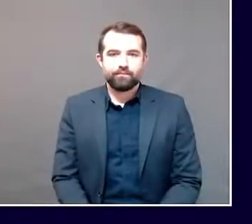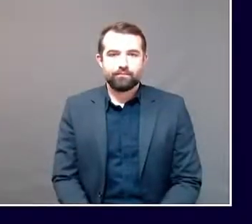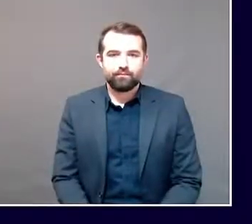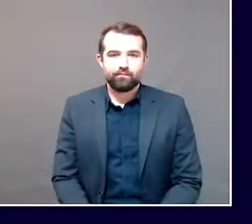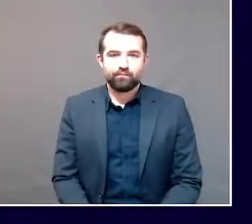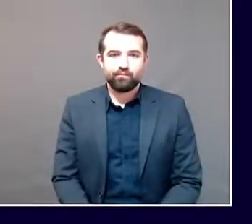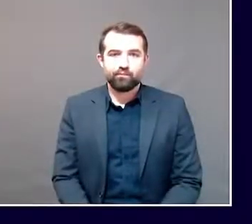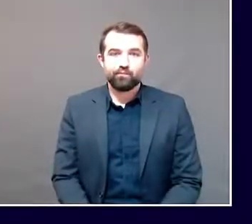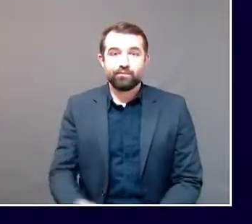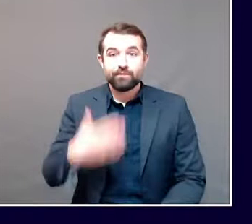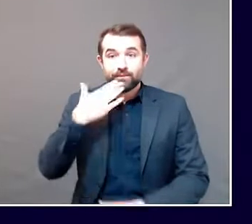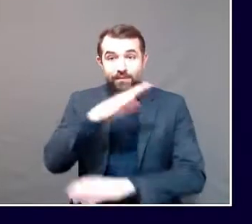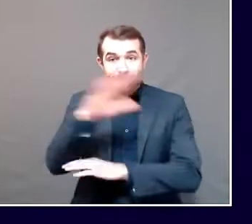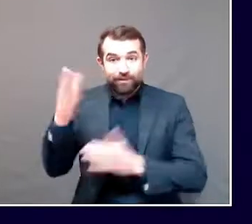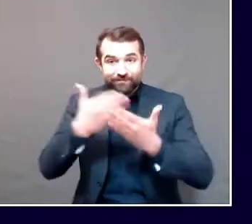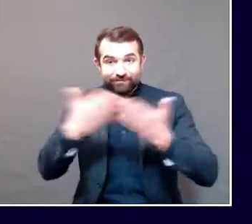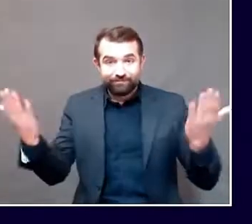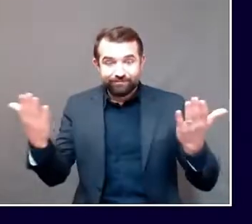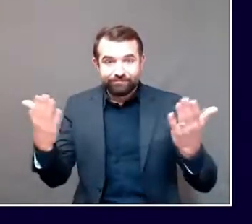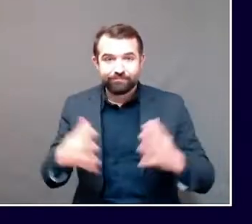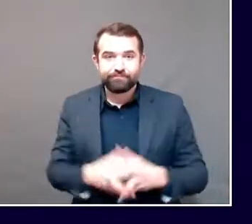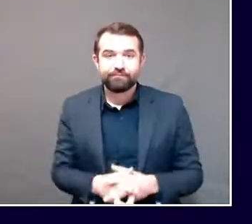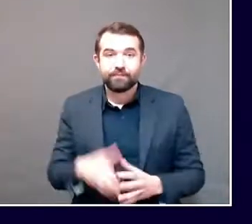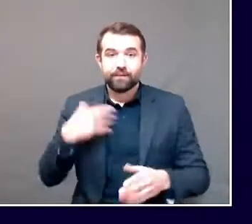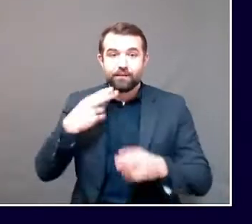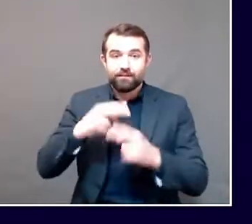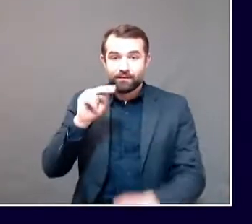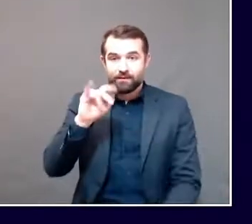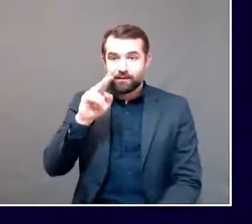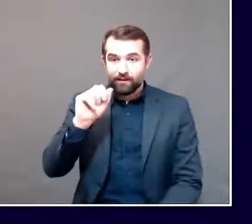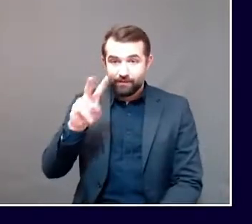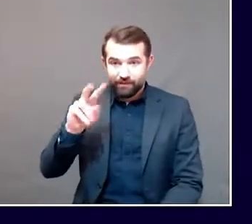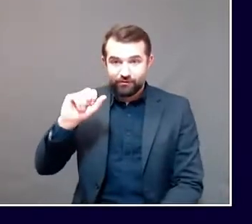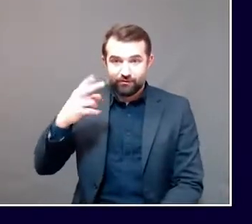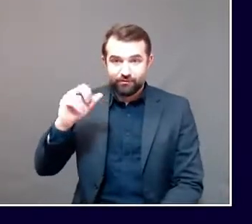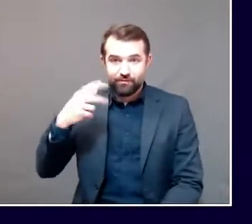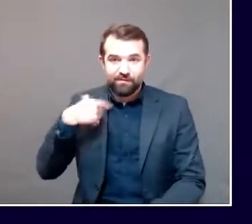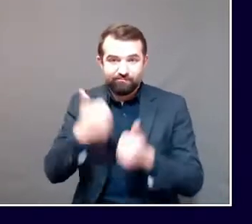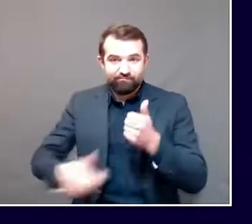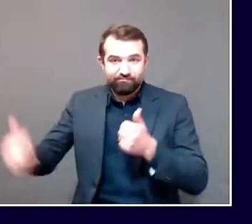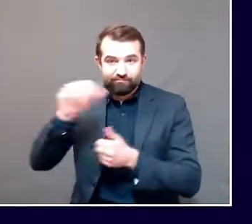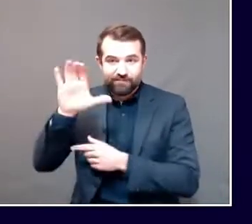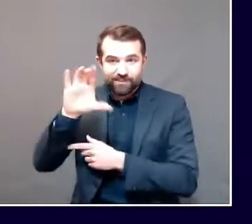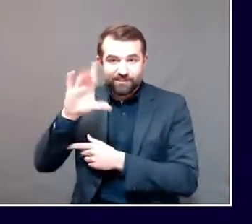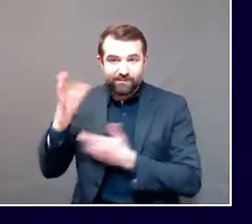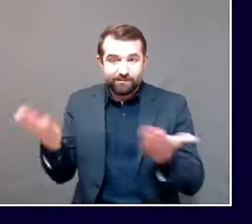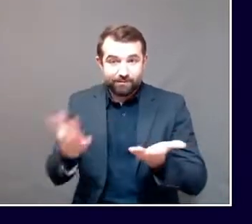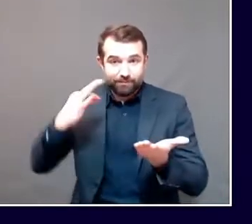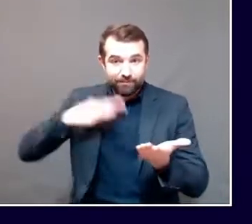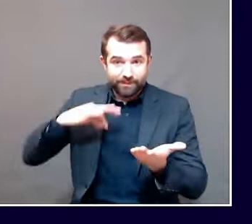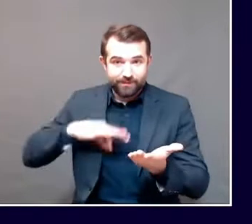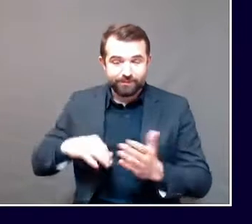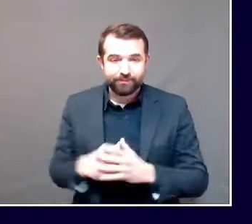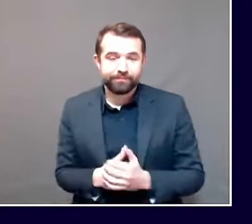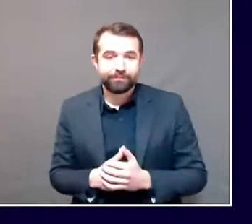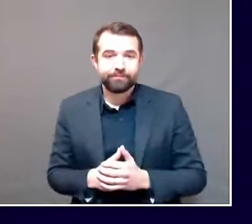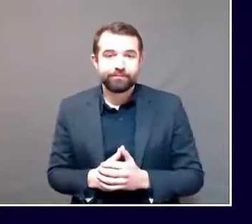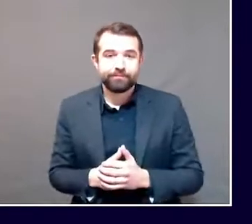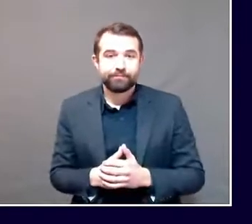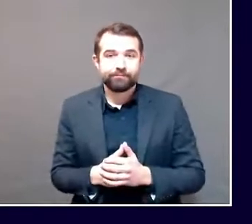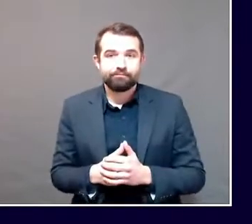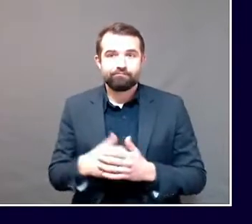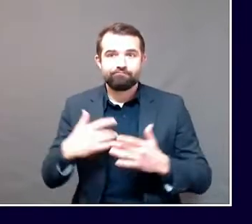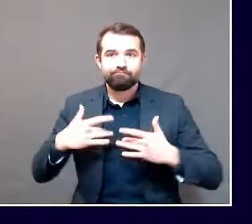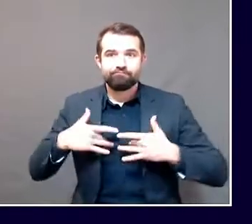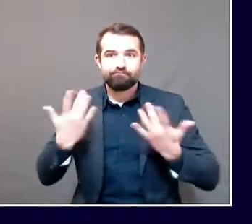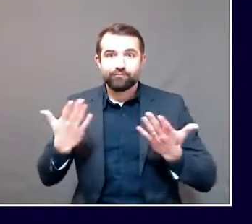Good afternoon, everyone. I'm Nirav Shah, Director of the State of Maine Center for Disease Control and Prevention. I'm delighted to be able to